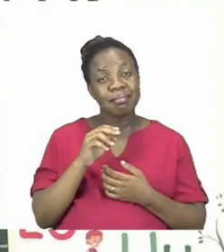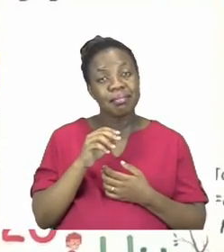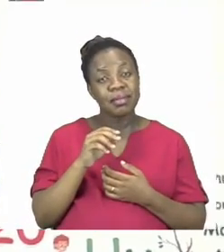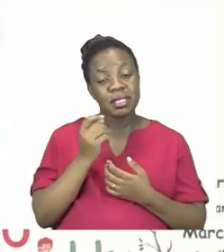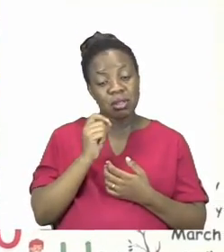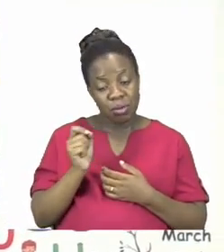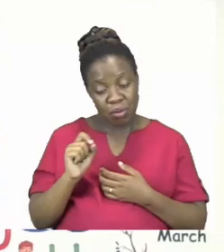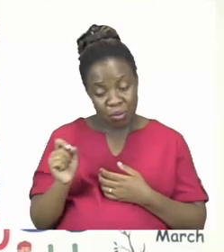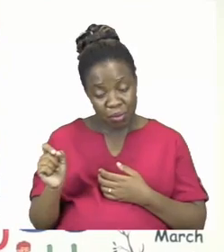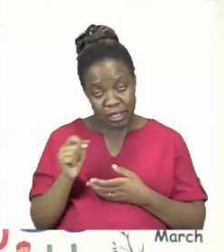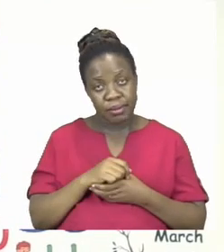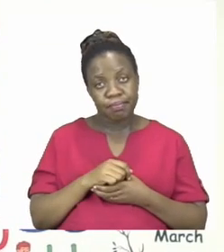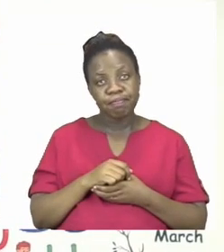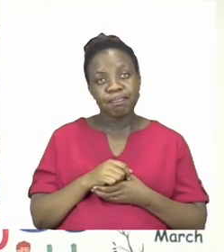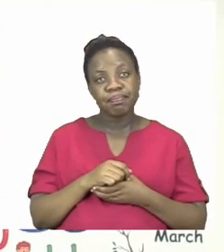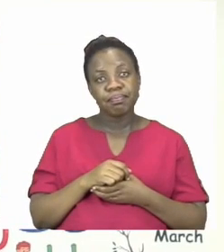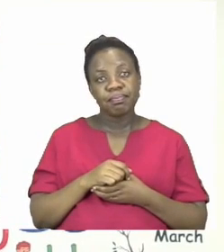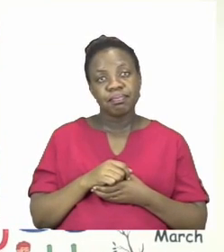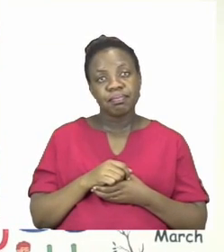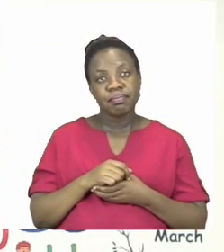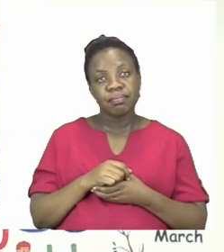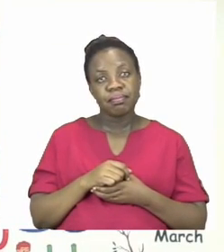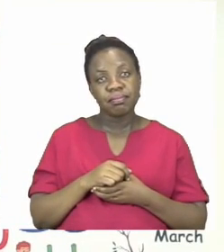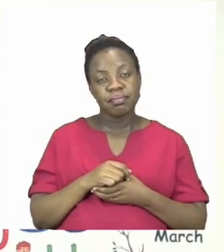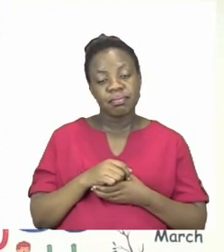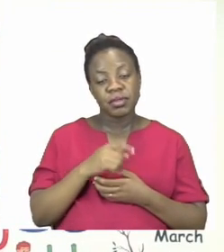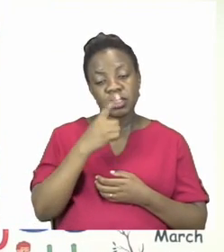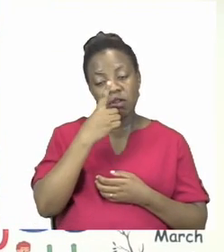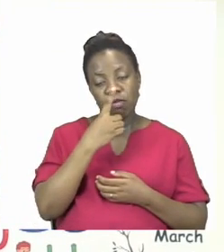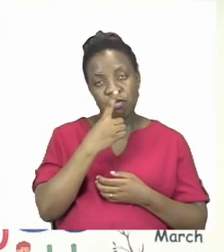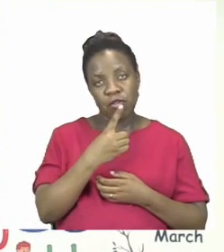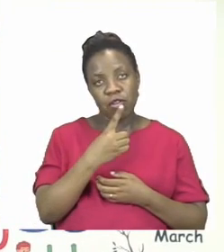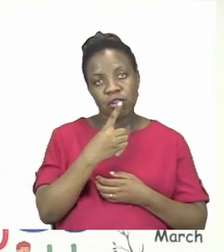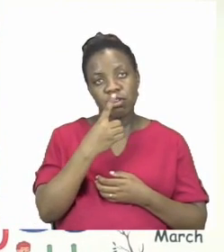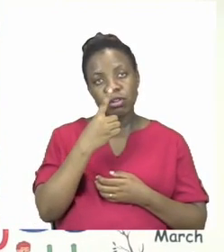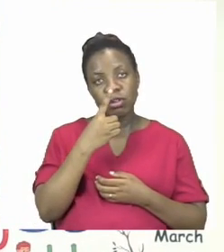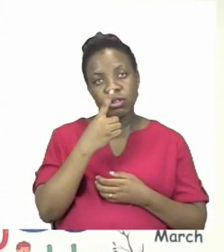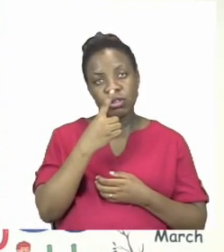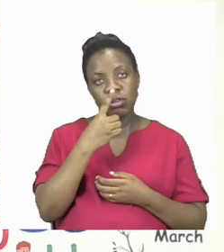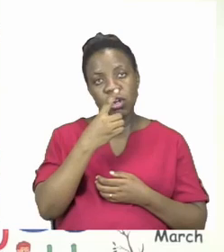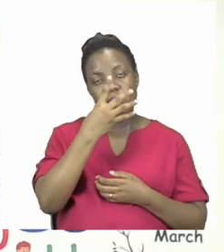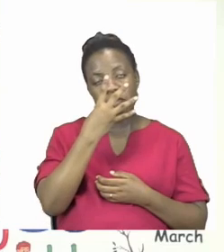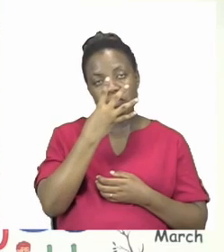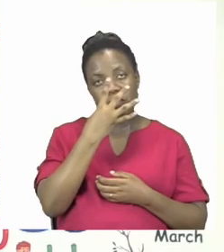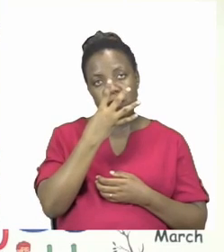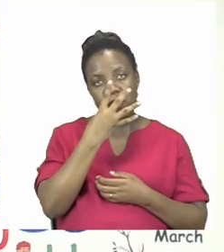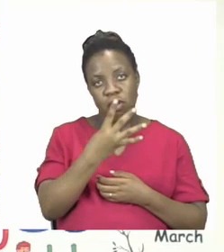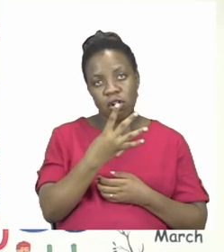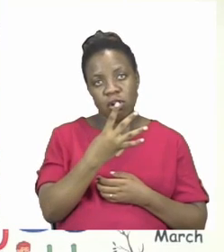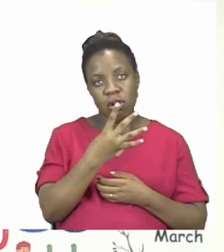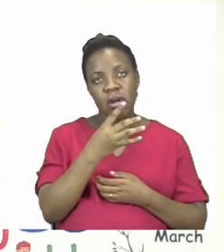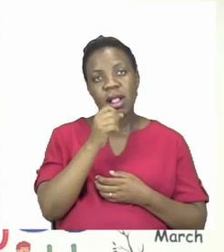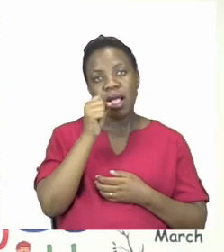and with our dot, 0 cents. Take your time, boys and girls, and if you're going to